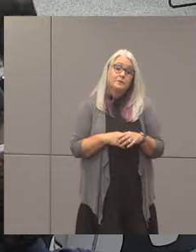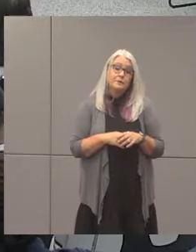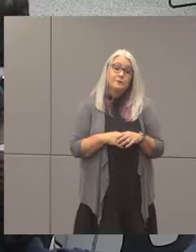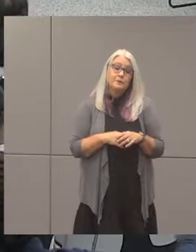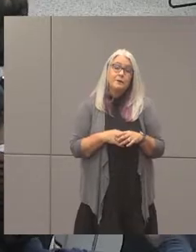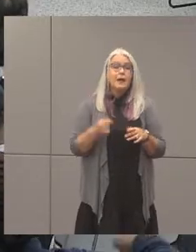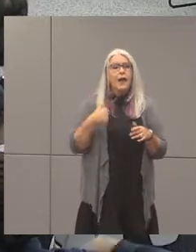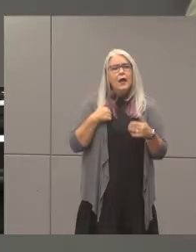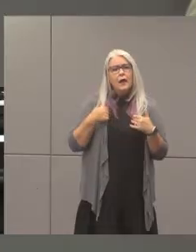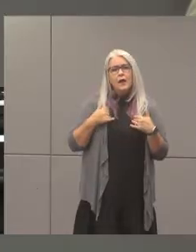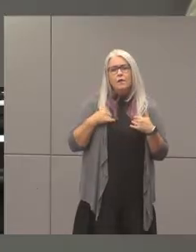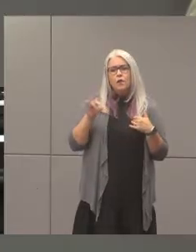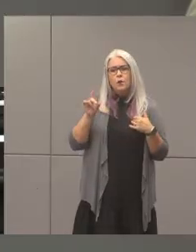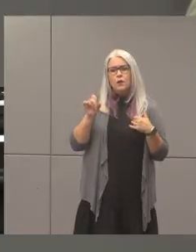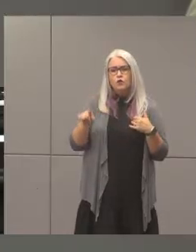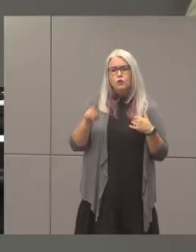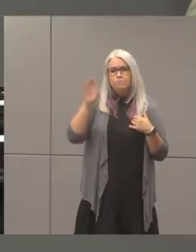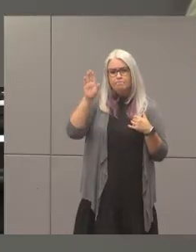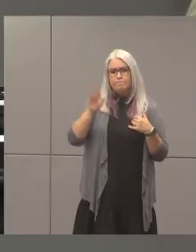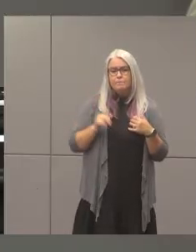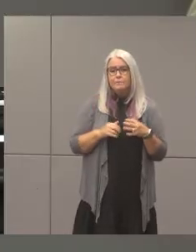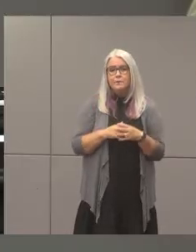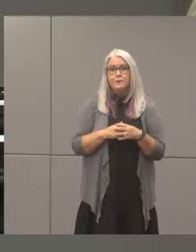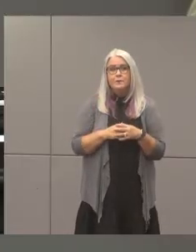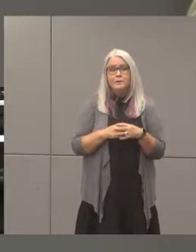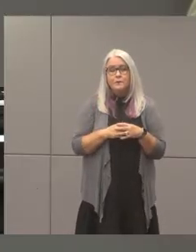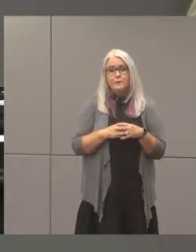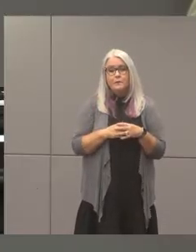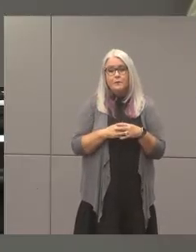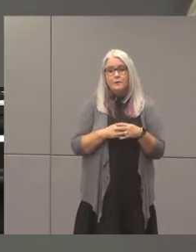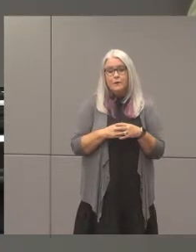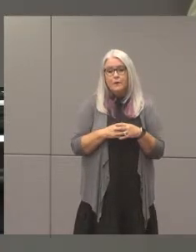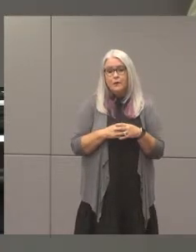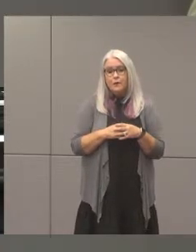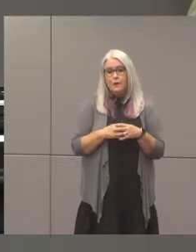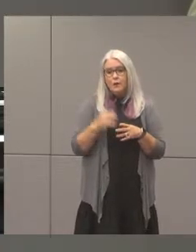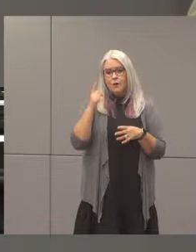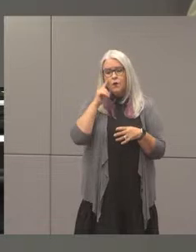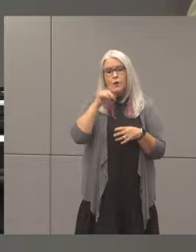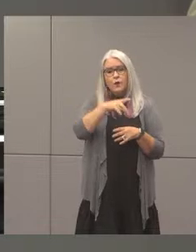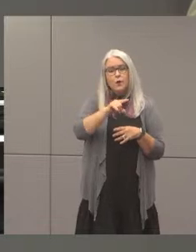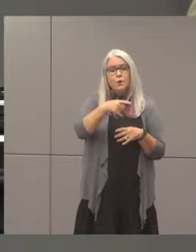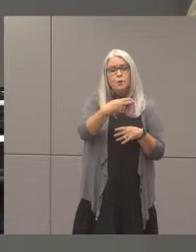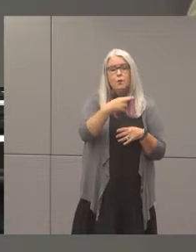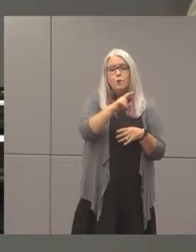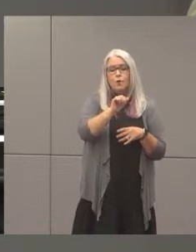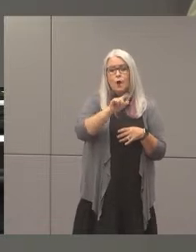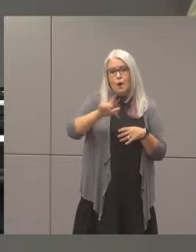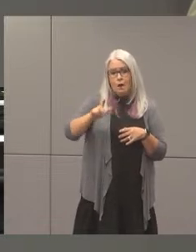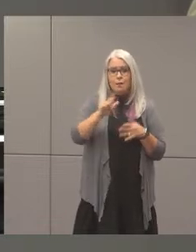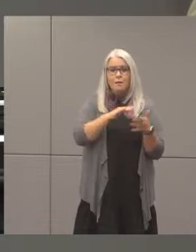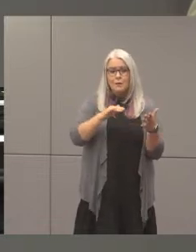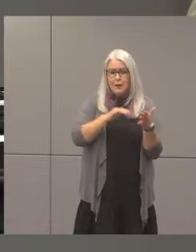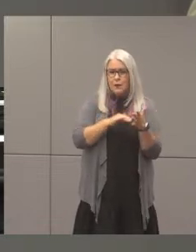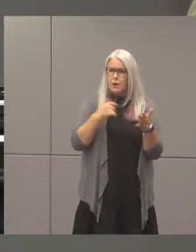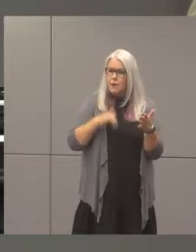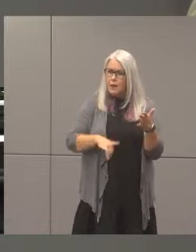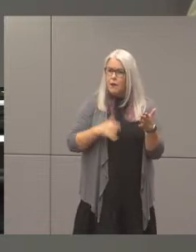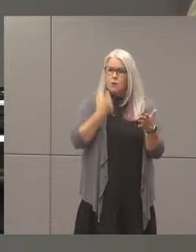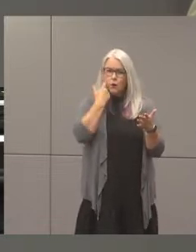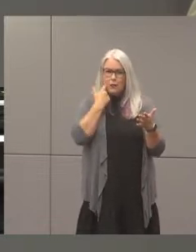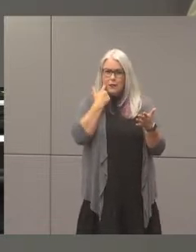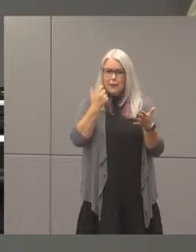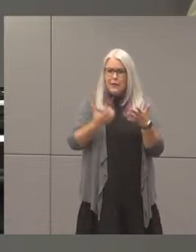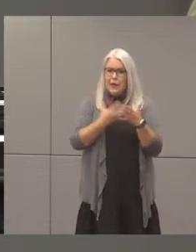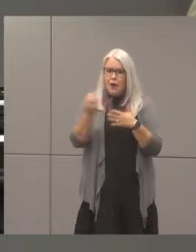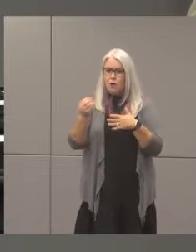I have a question. The capital outlay for the Parole Center, that has come out of committee